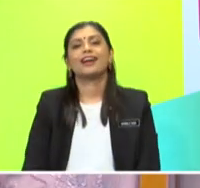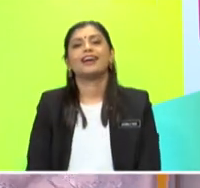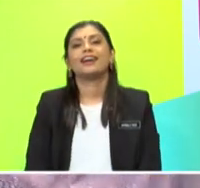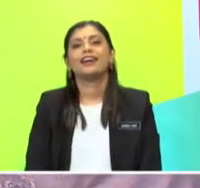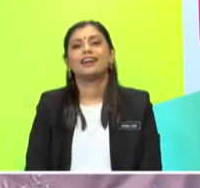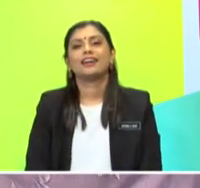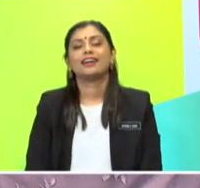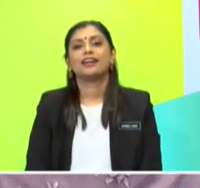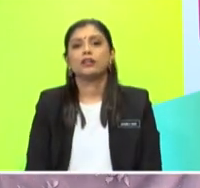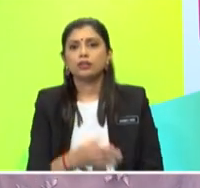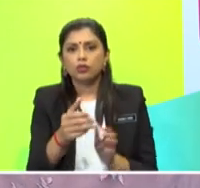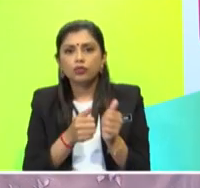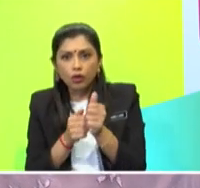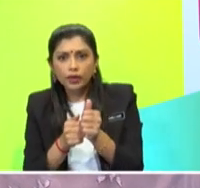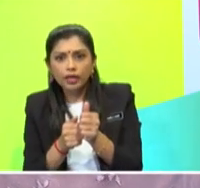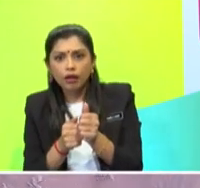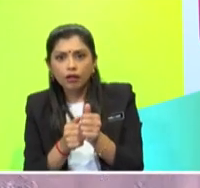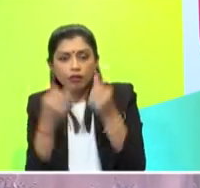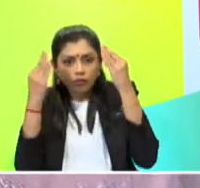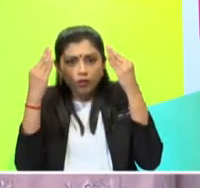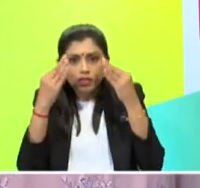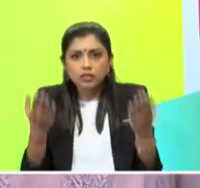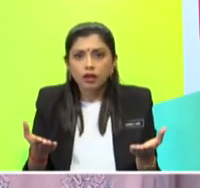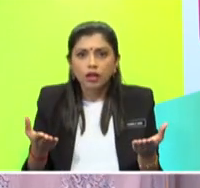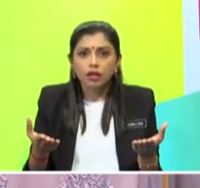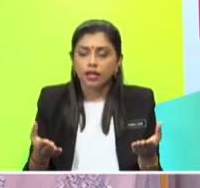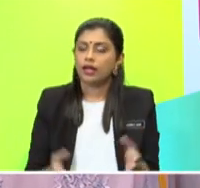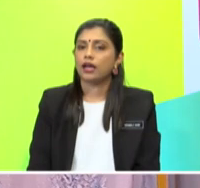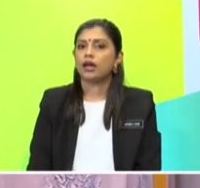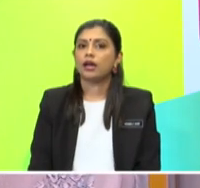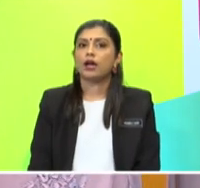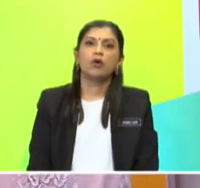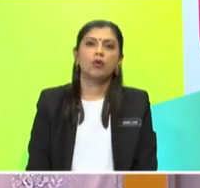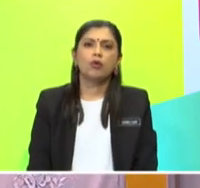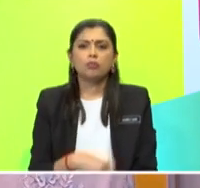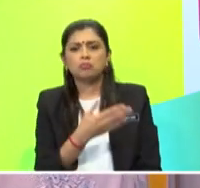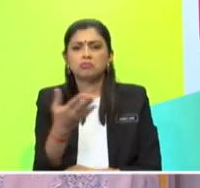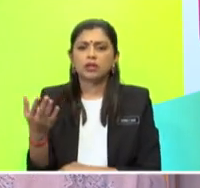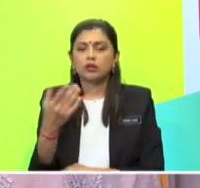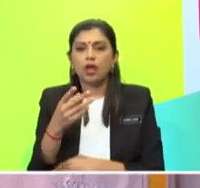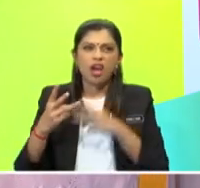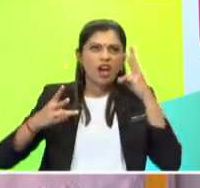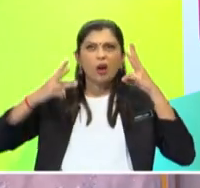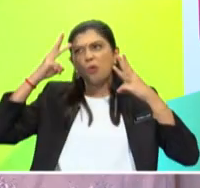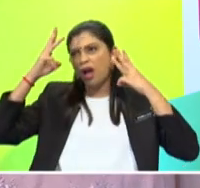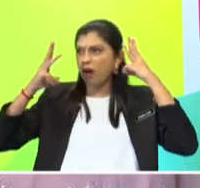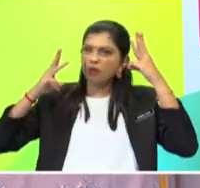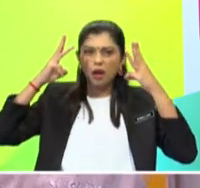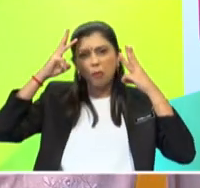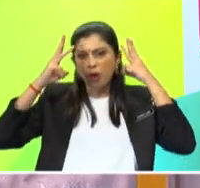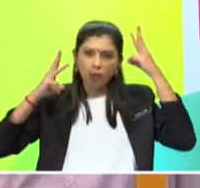are still with us. Well, of course, I'm sure you're a little bit like, oh, Amanda, what is this? Bubbles, arrows, and